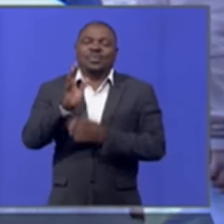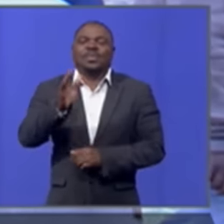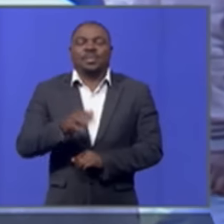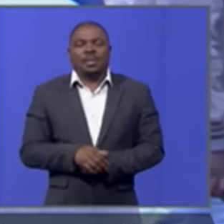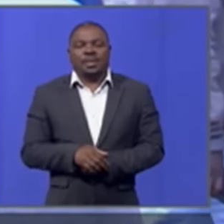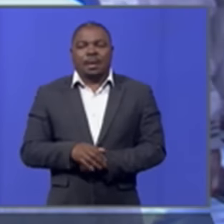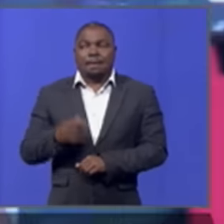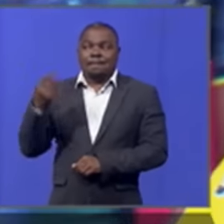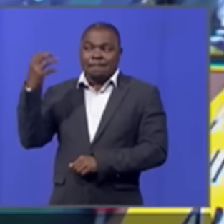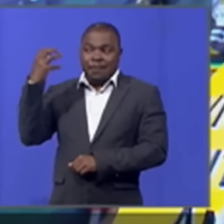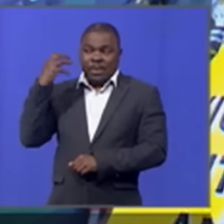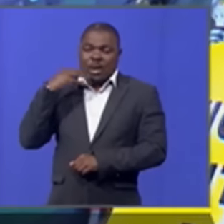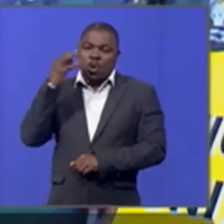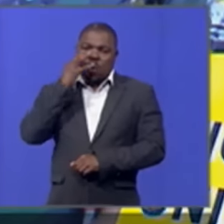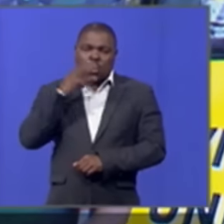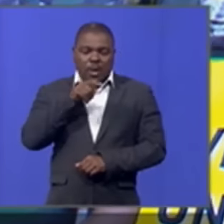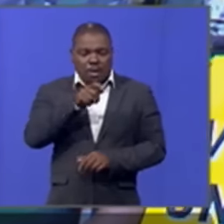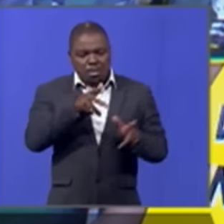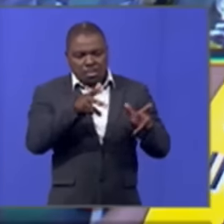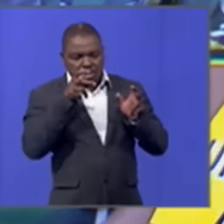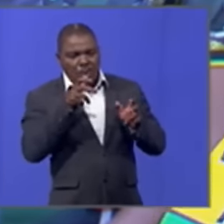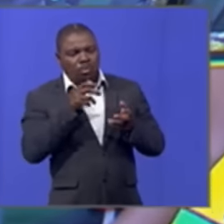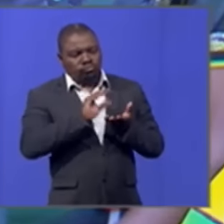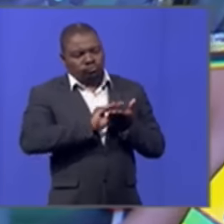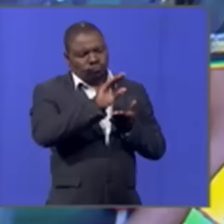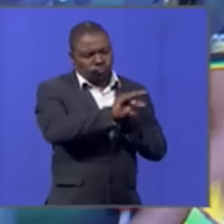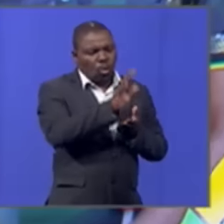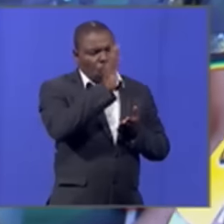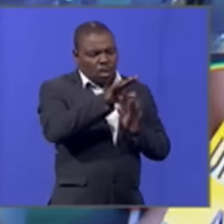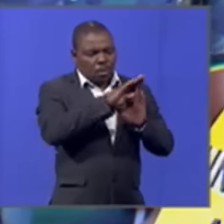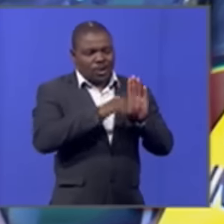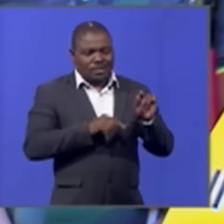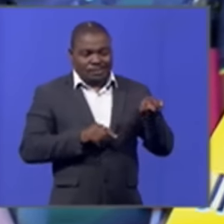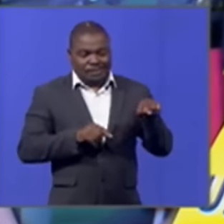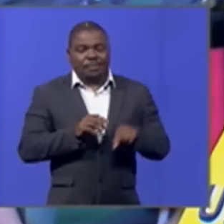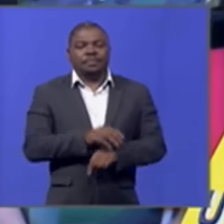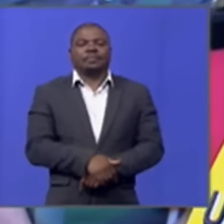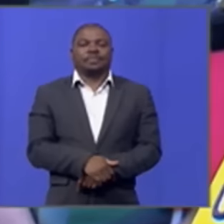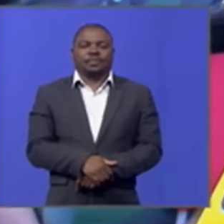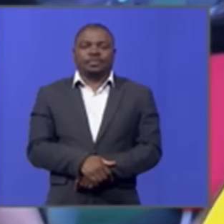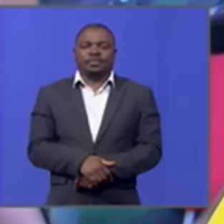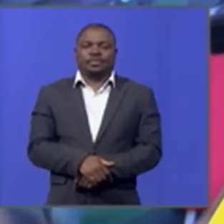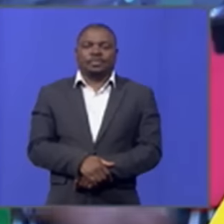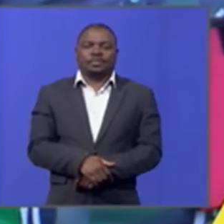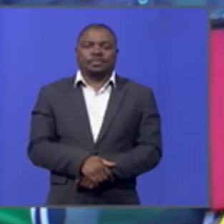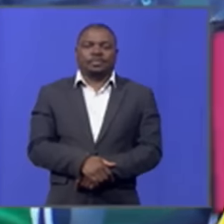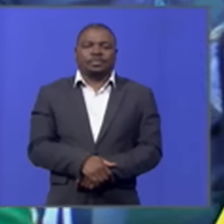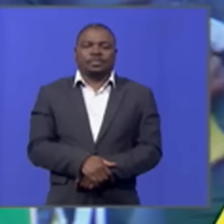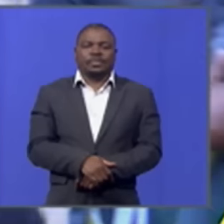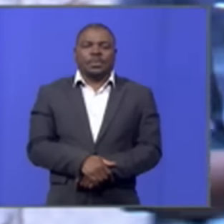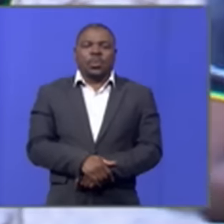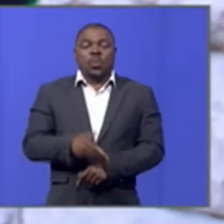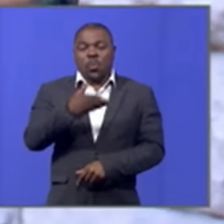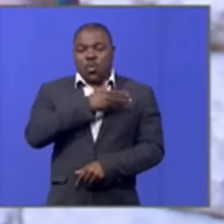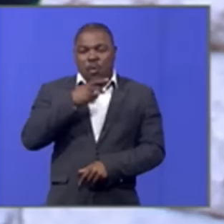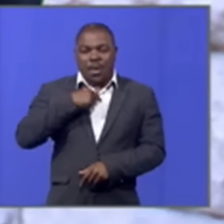o tla rebolela morero ono matlole. Igama la amakhosikazi